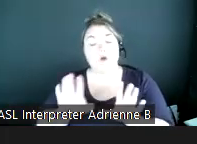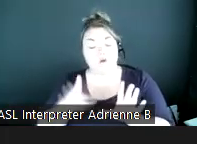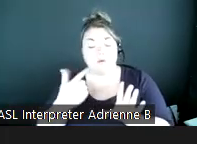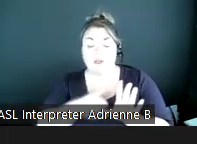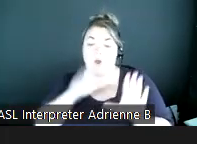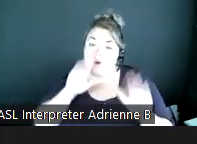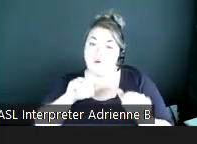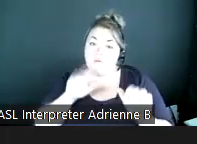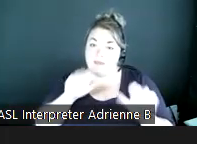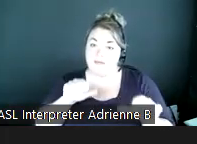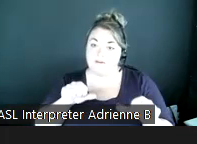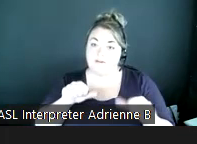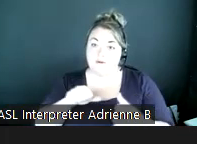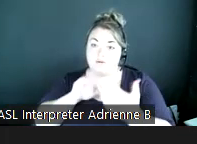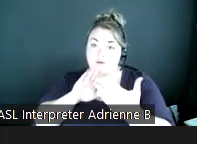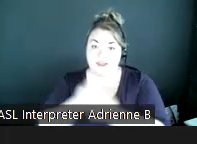to get to everything.